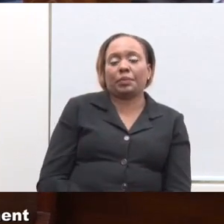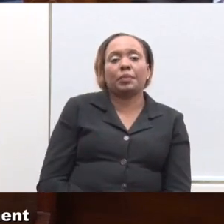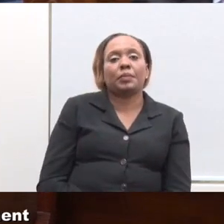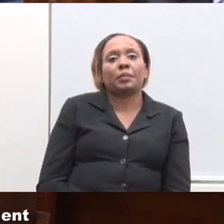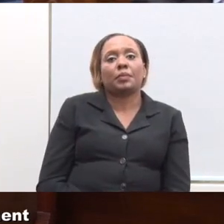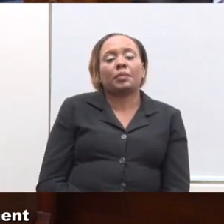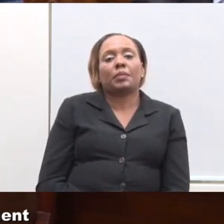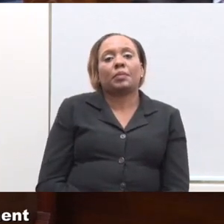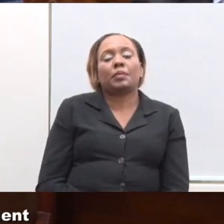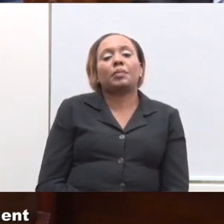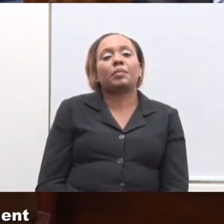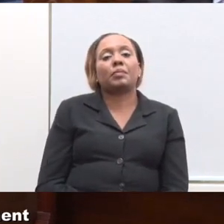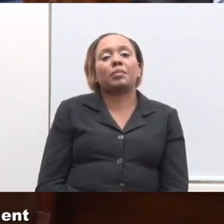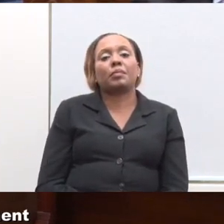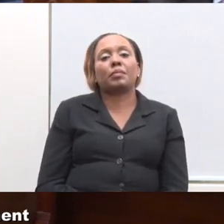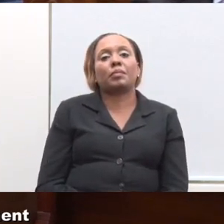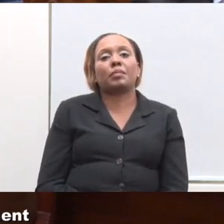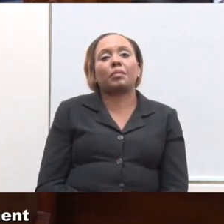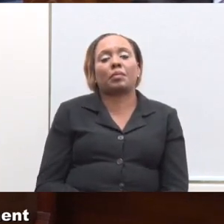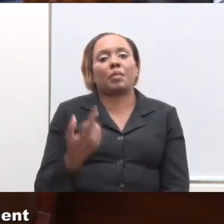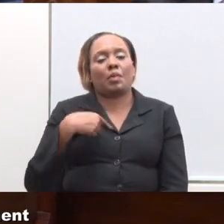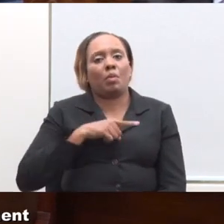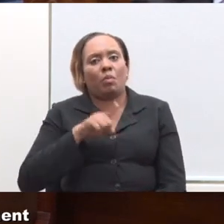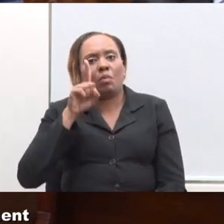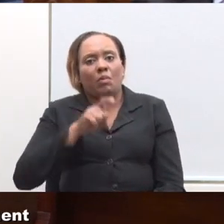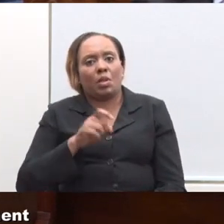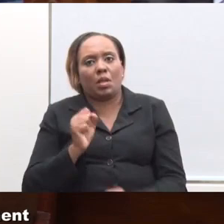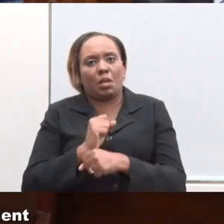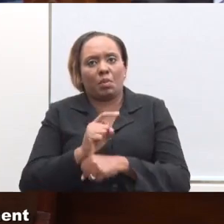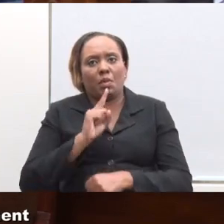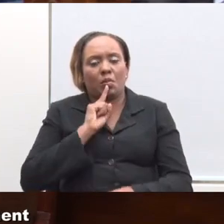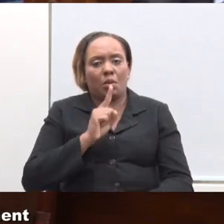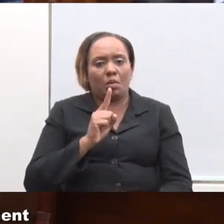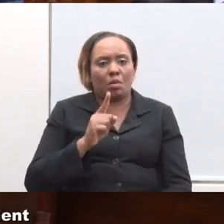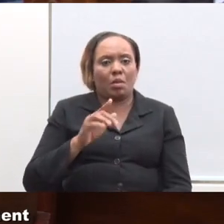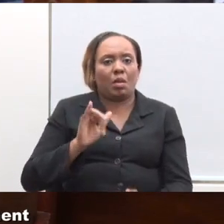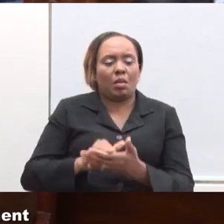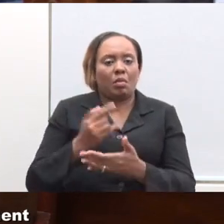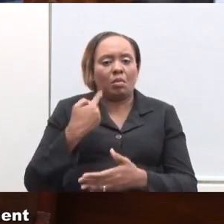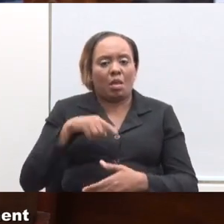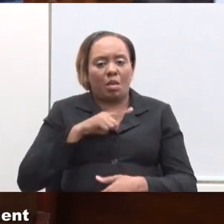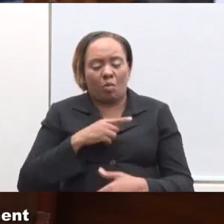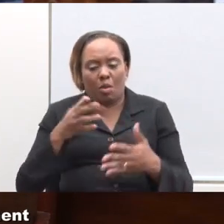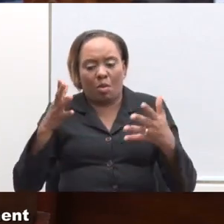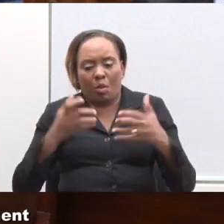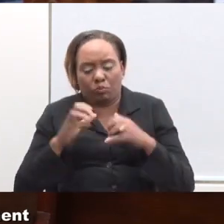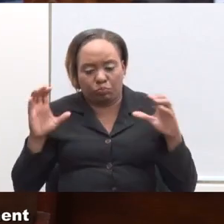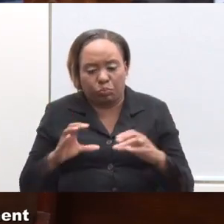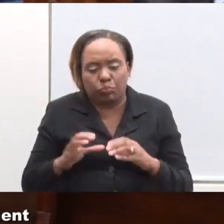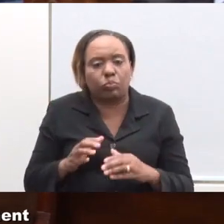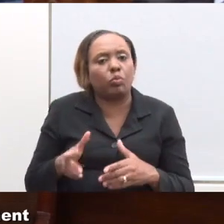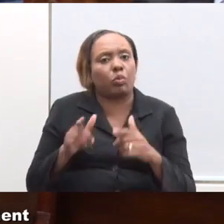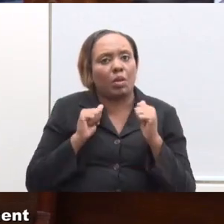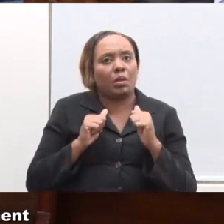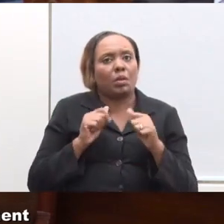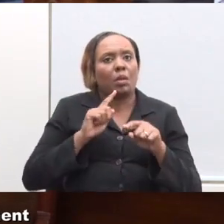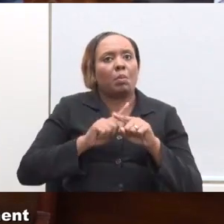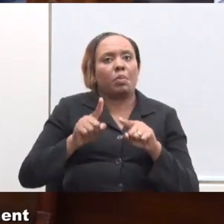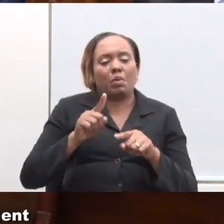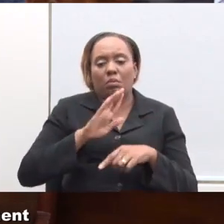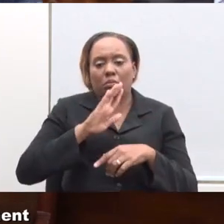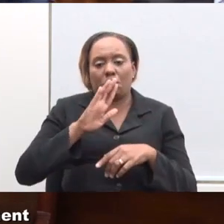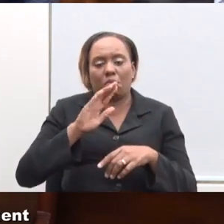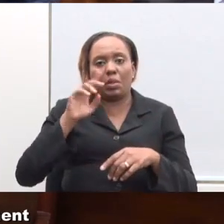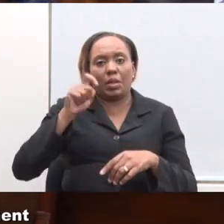expedited procurement, but we will make a list of all persons who will benefit from the capital